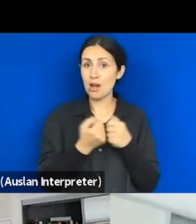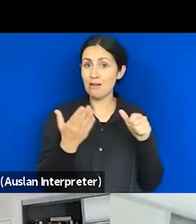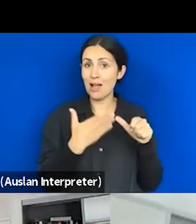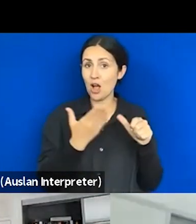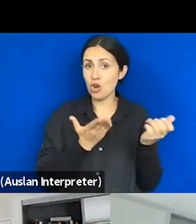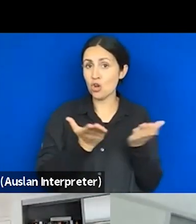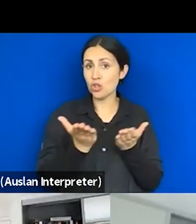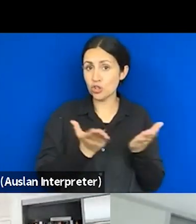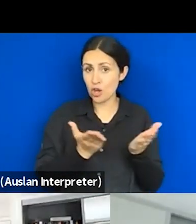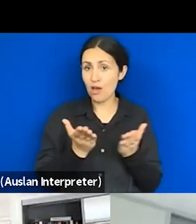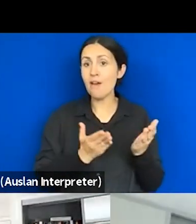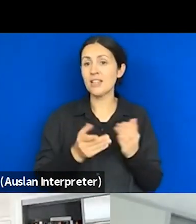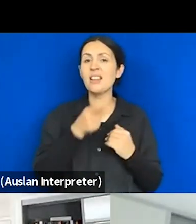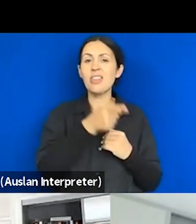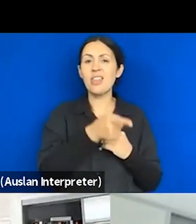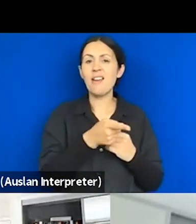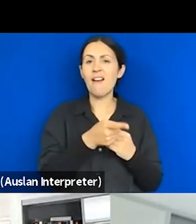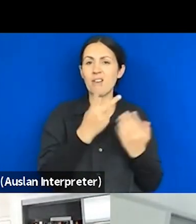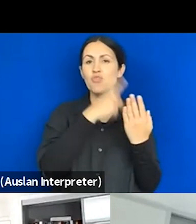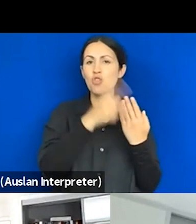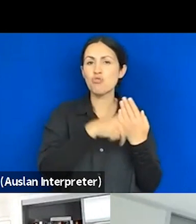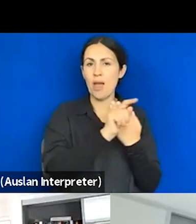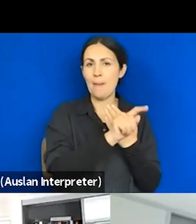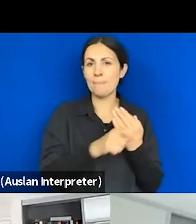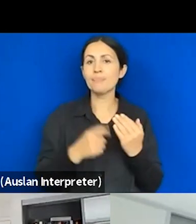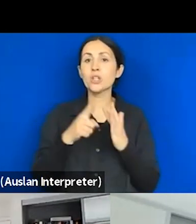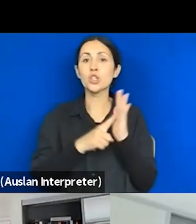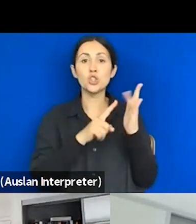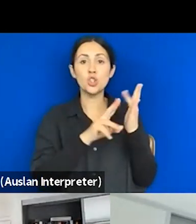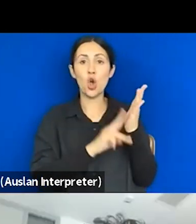the stimulant treatment program, and Jonathan